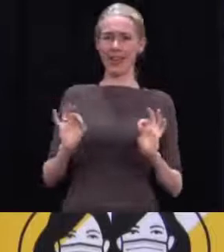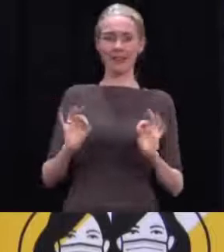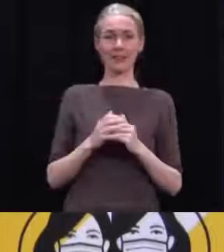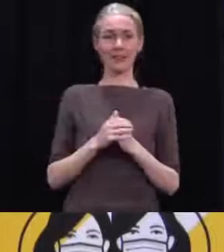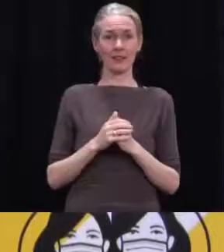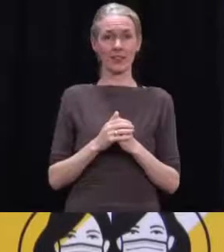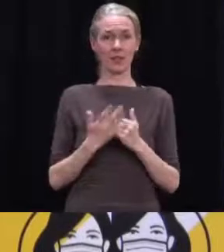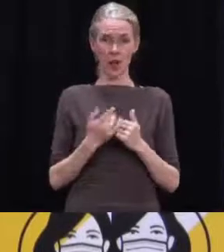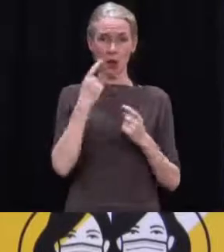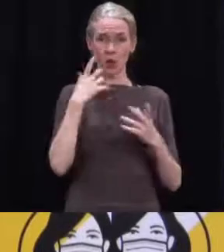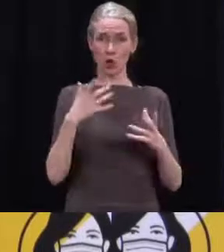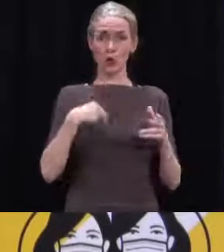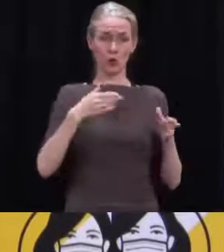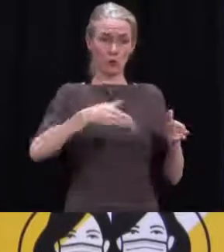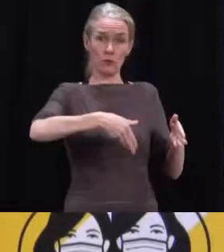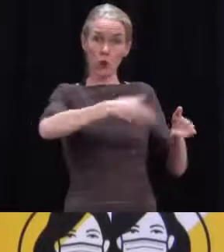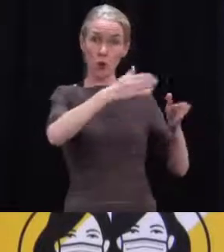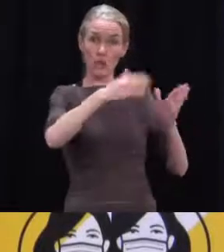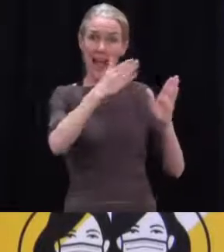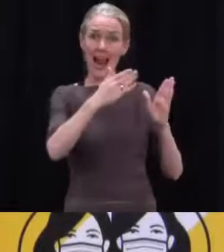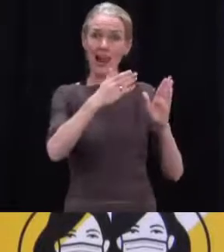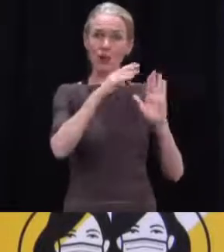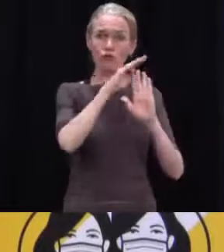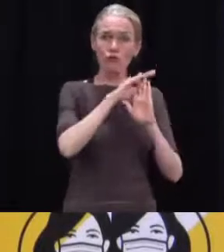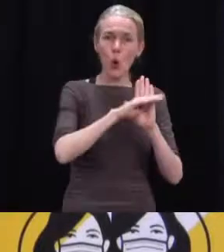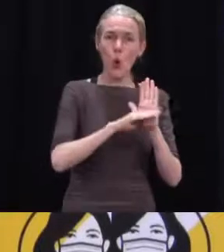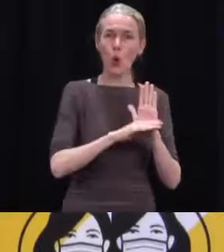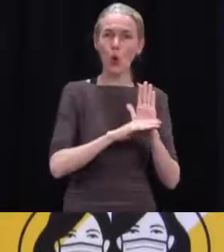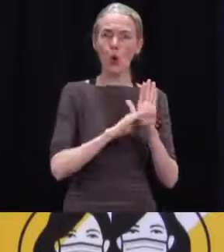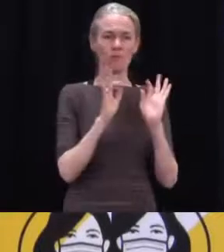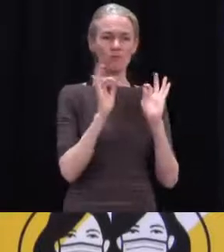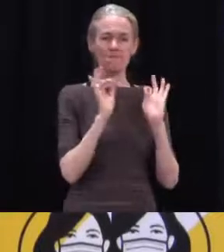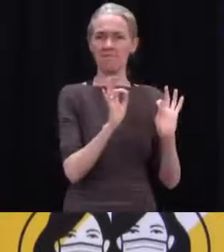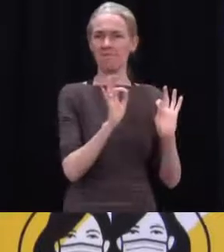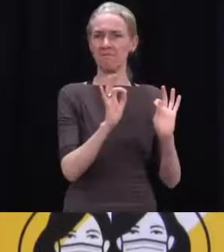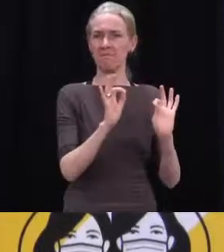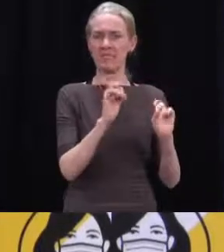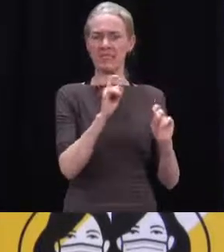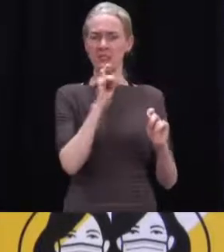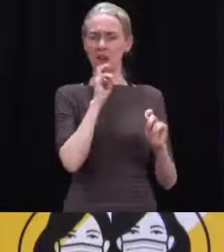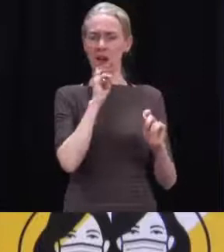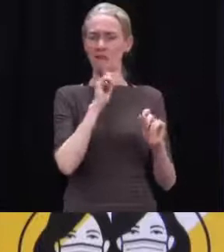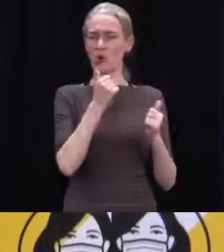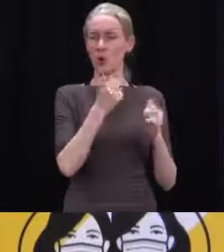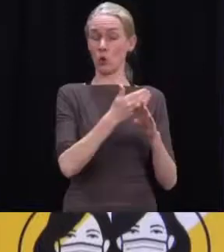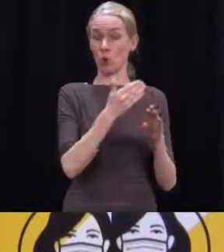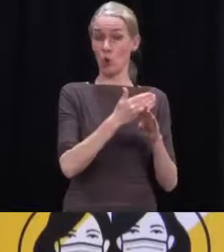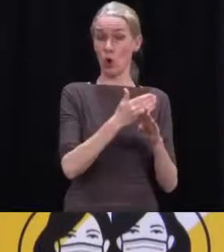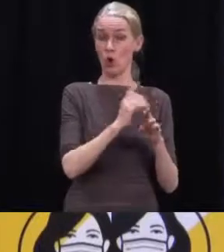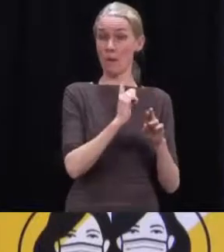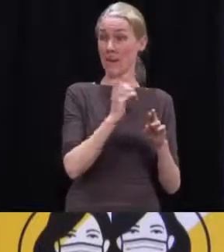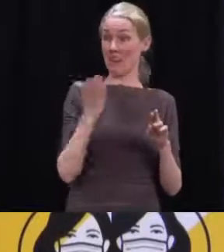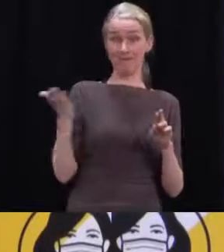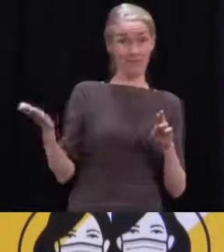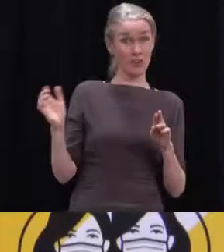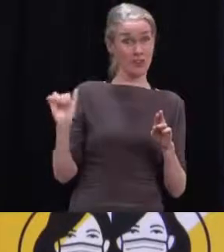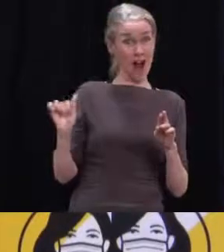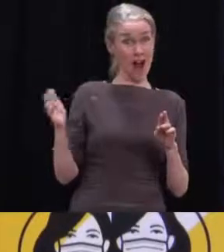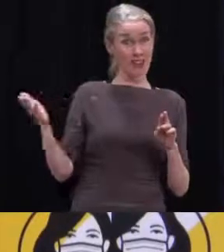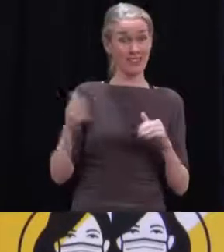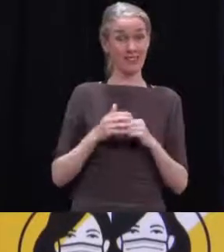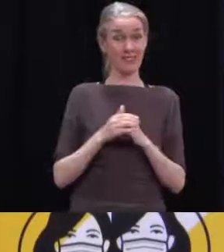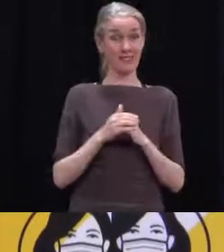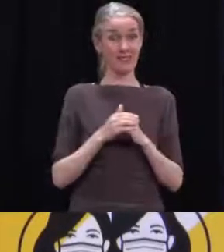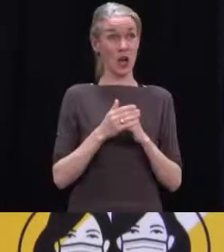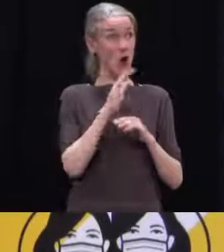of our managed isolation and quarantine procedures and the professionalism of the staff there. But as the Prime Minister said, as every other